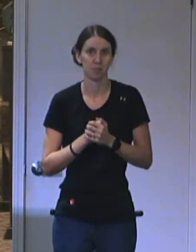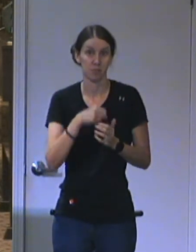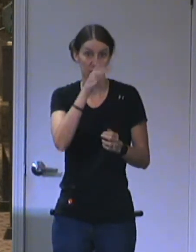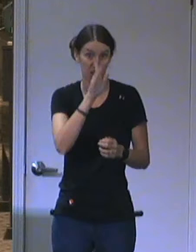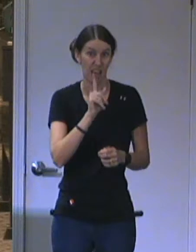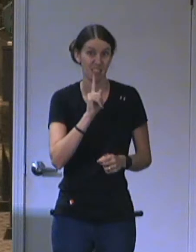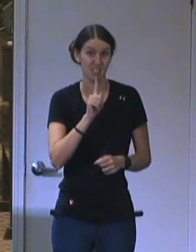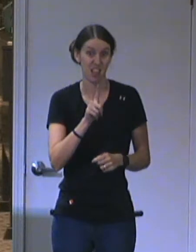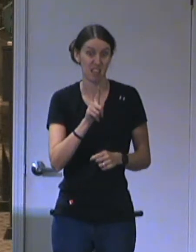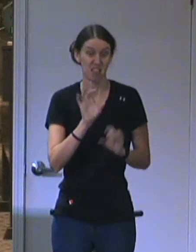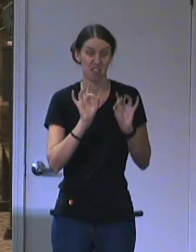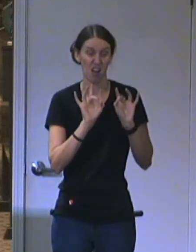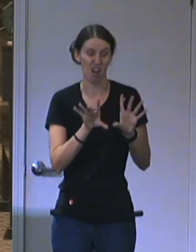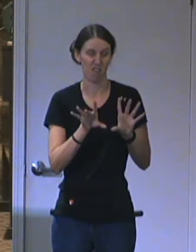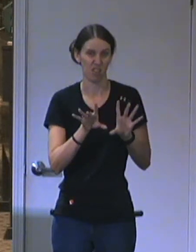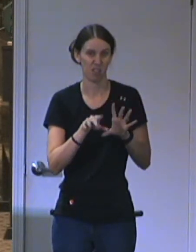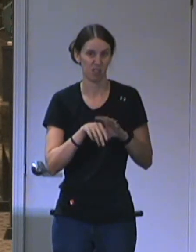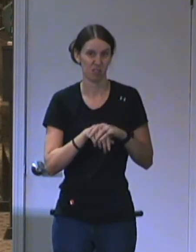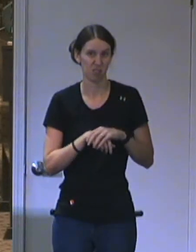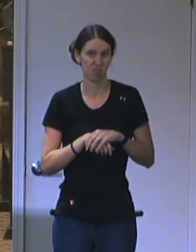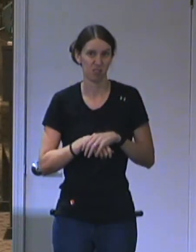is.